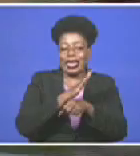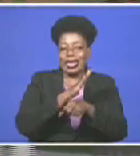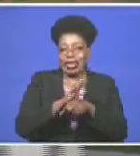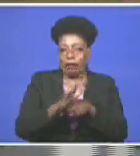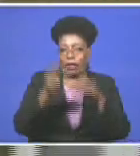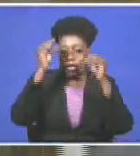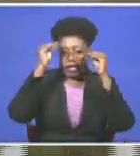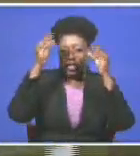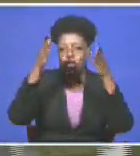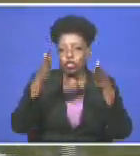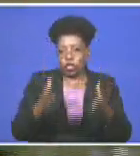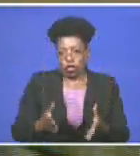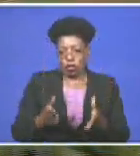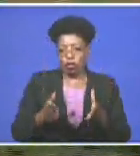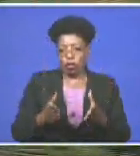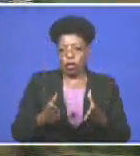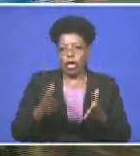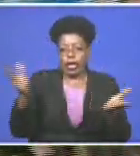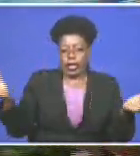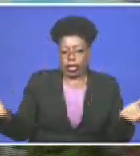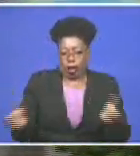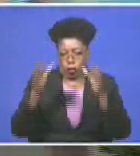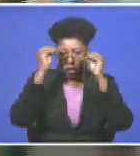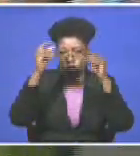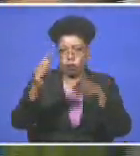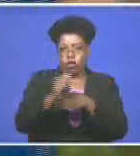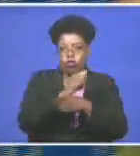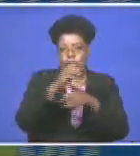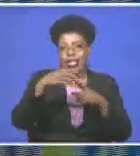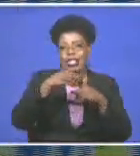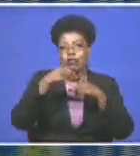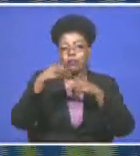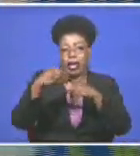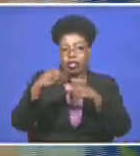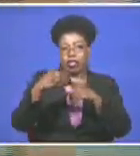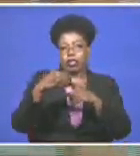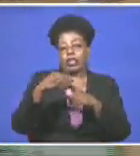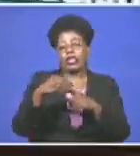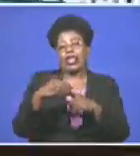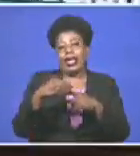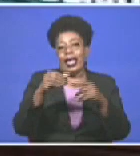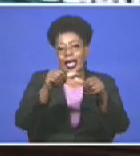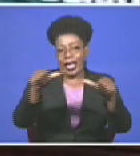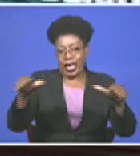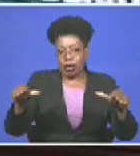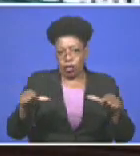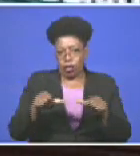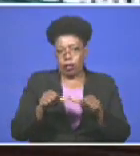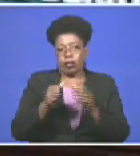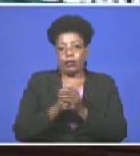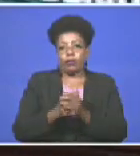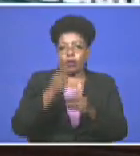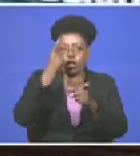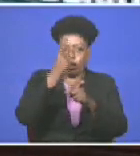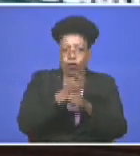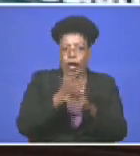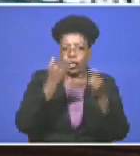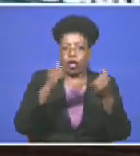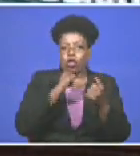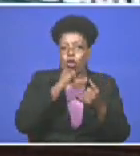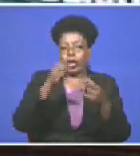subject areas, and he urged more teachers to be trained in specialty areas. Right now, we just don't have